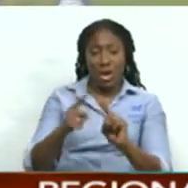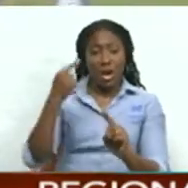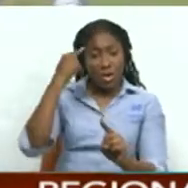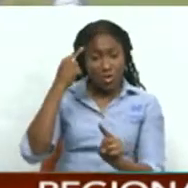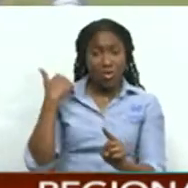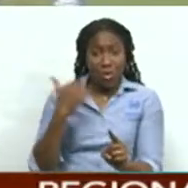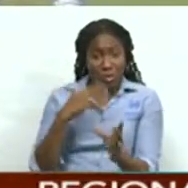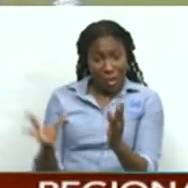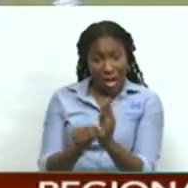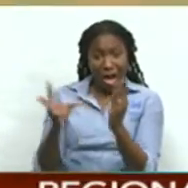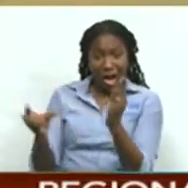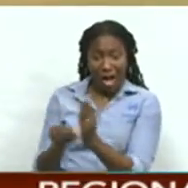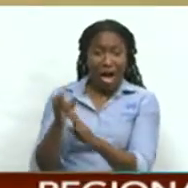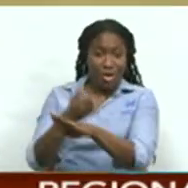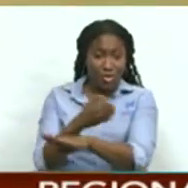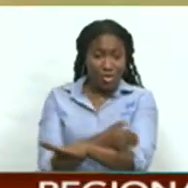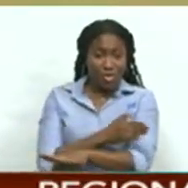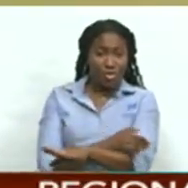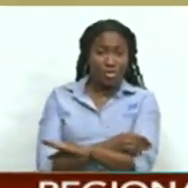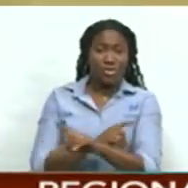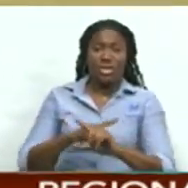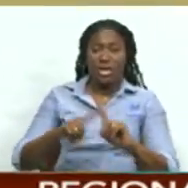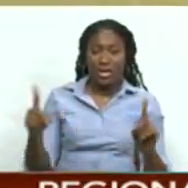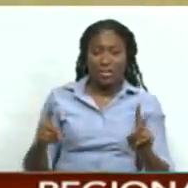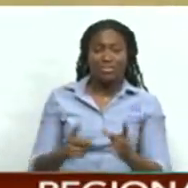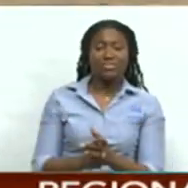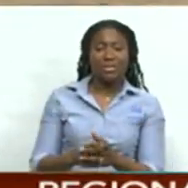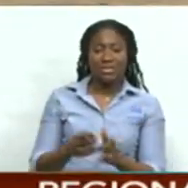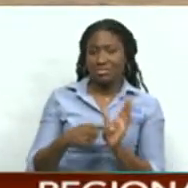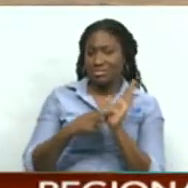older Otley brother, Keon, made the intentions clear.